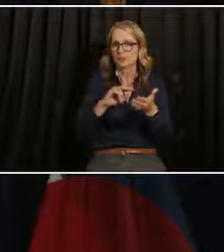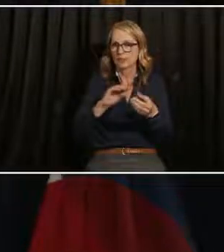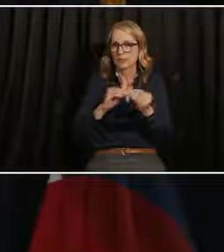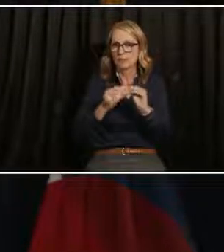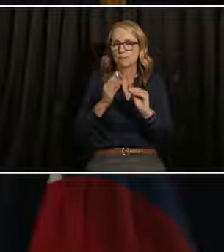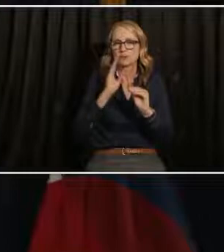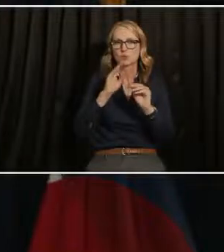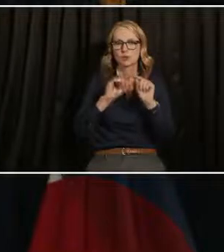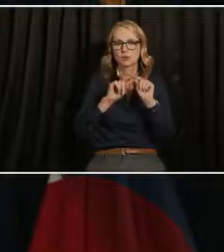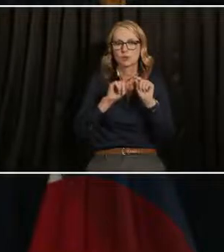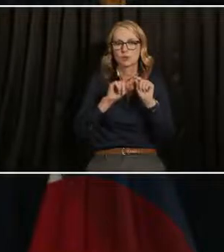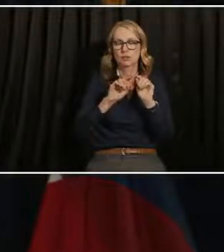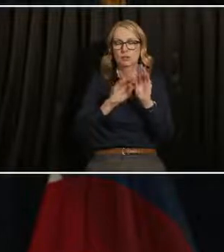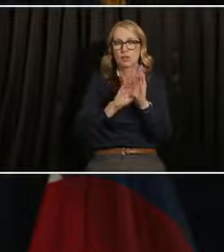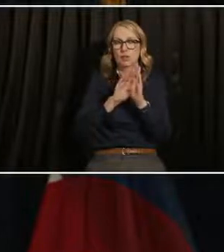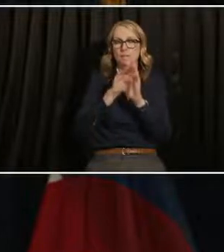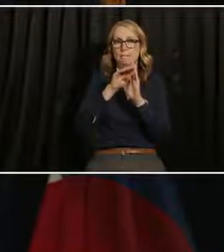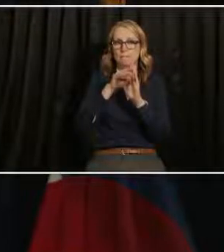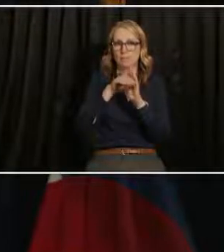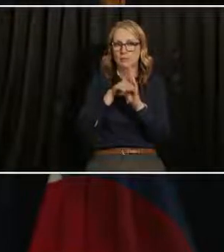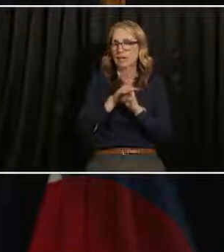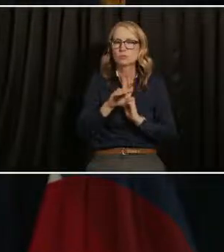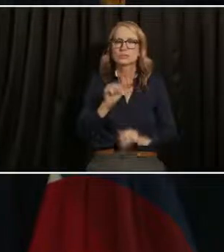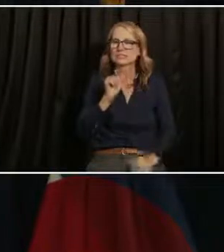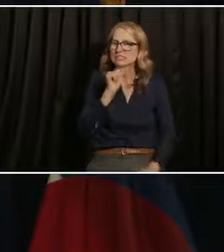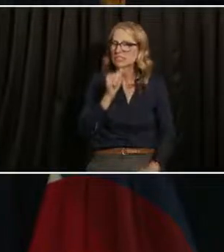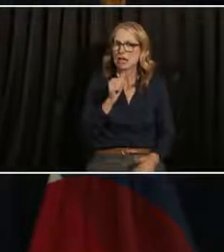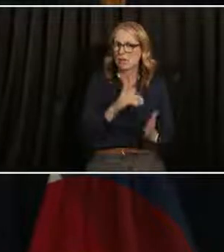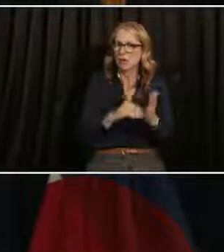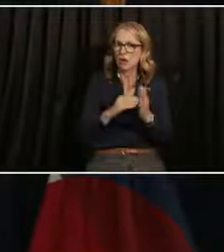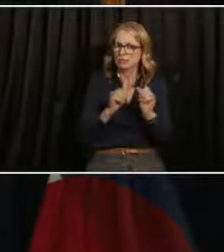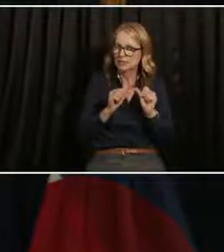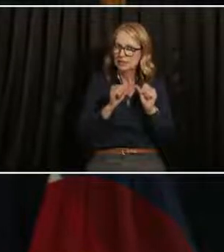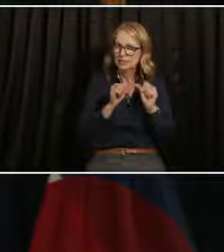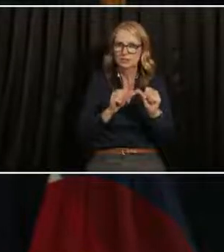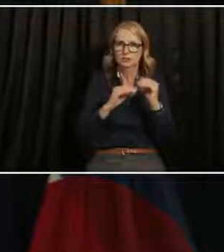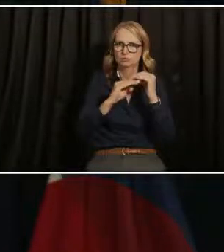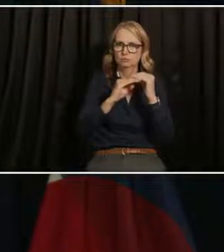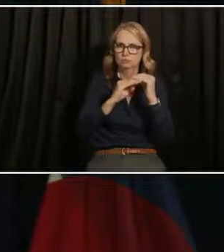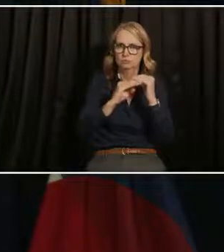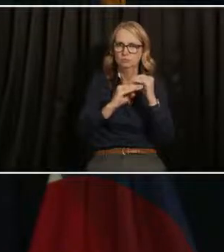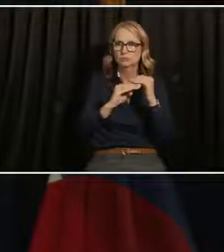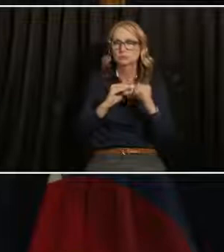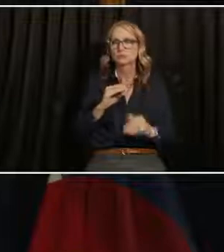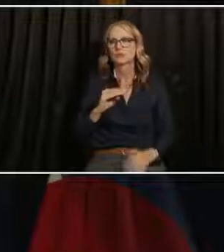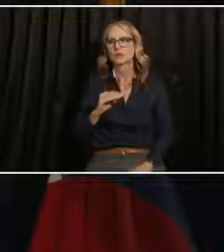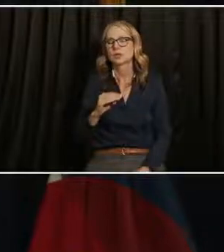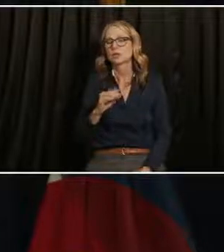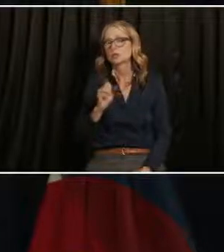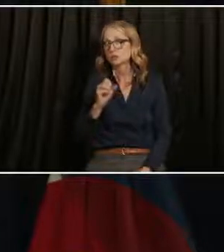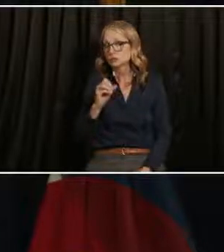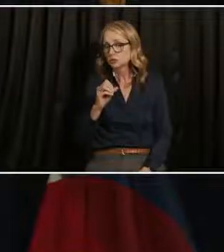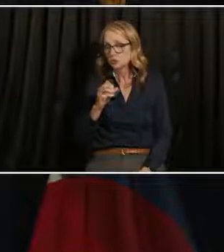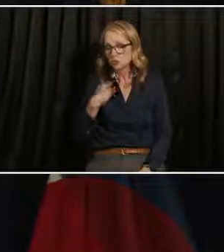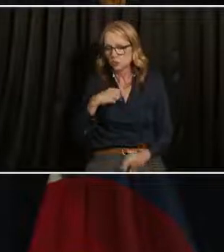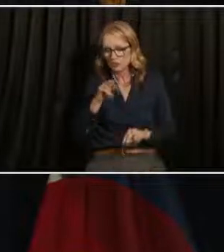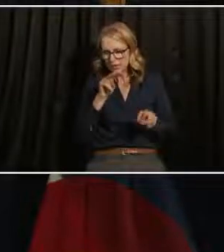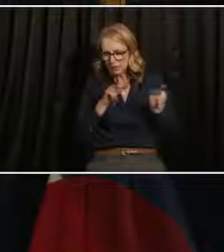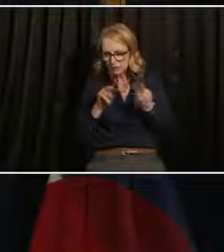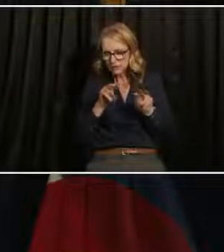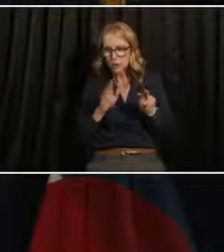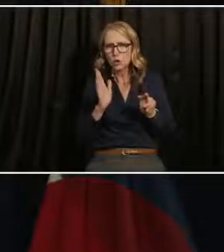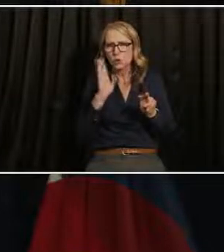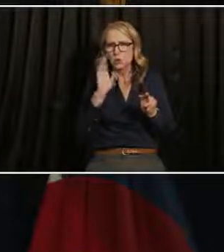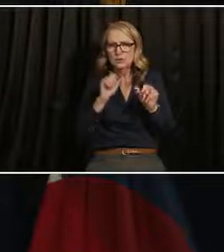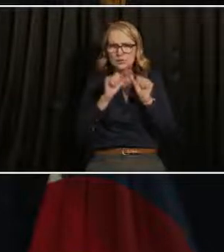very long. And so what we are looking for right now in the data is really signs that these trends are going to continue to go down versus trends could